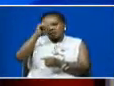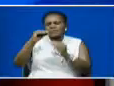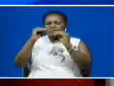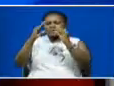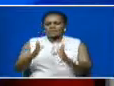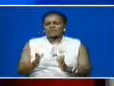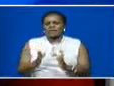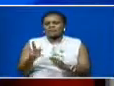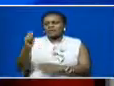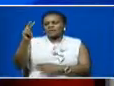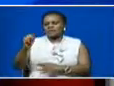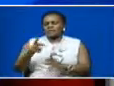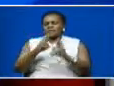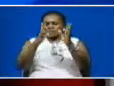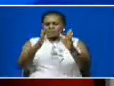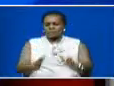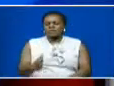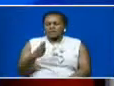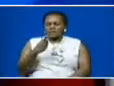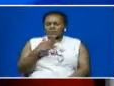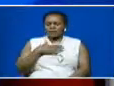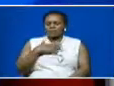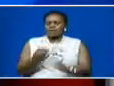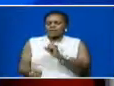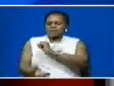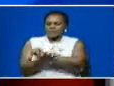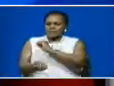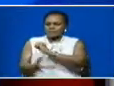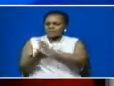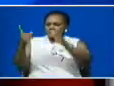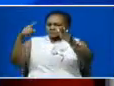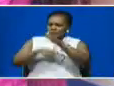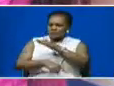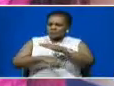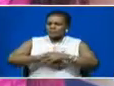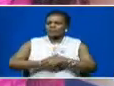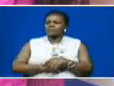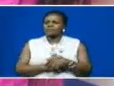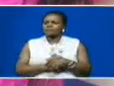arise? KTN News reporter Shadrach Miti explores for us.